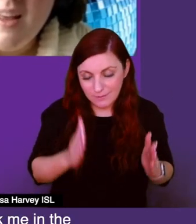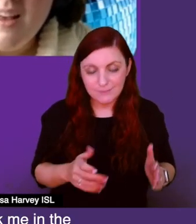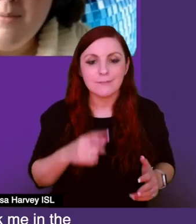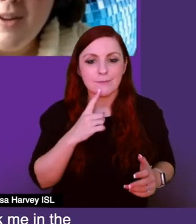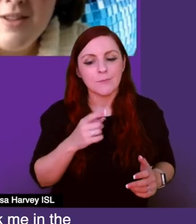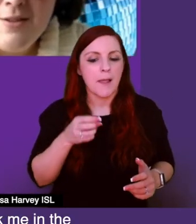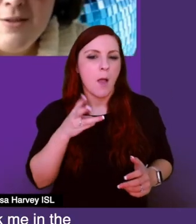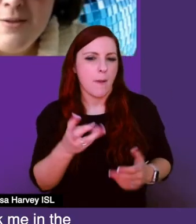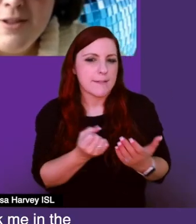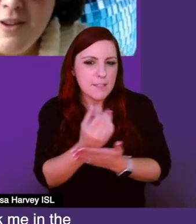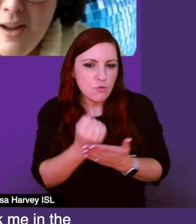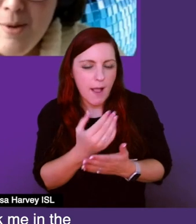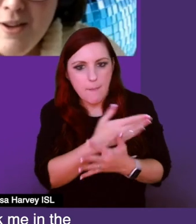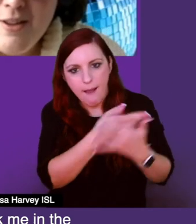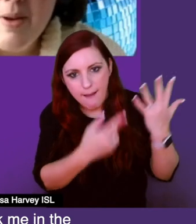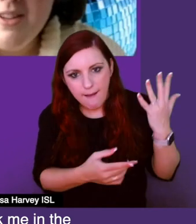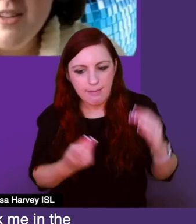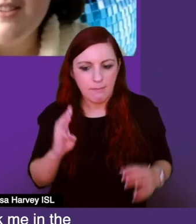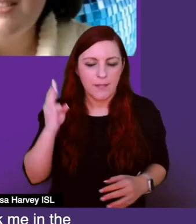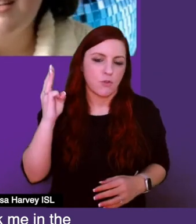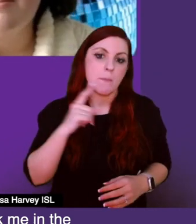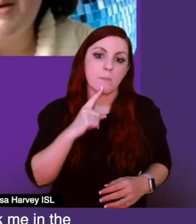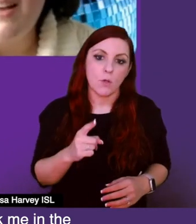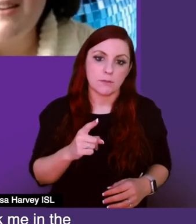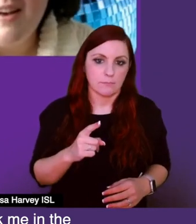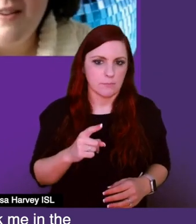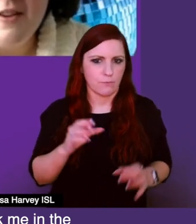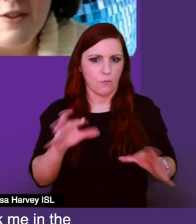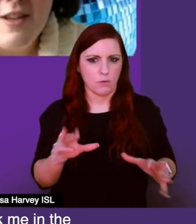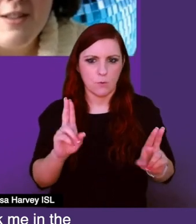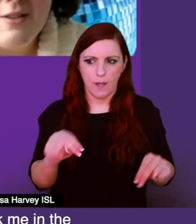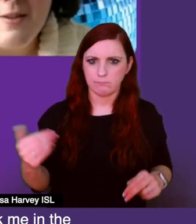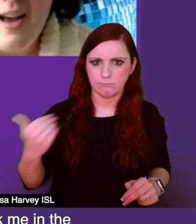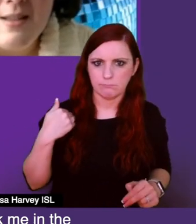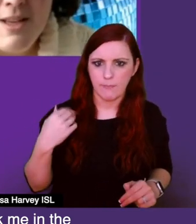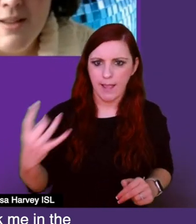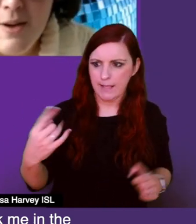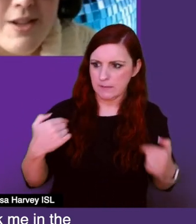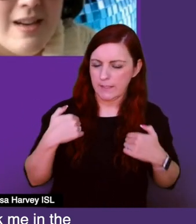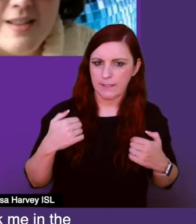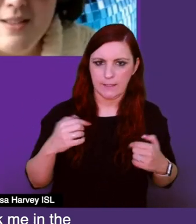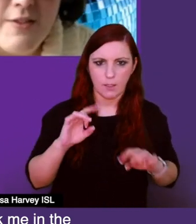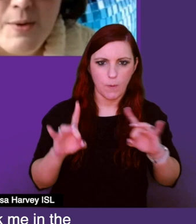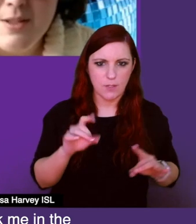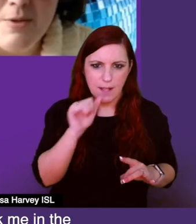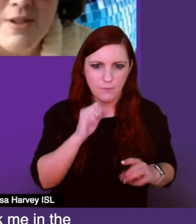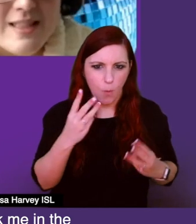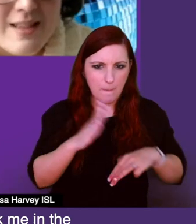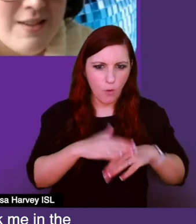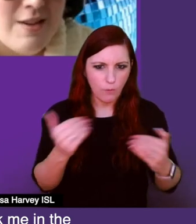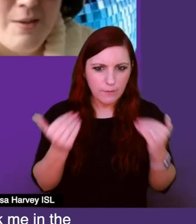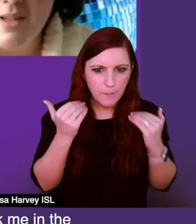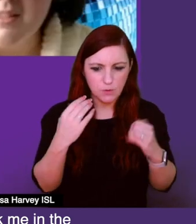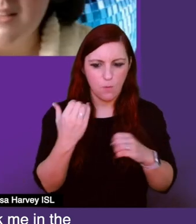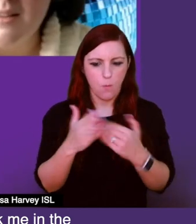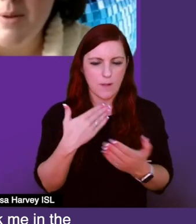And I am going to describe all the pictures, but feel free to ask me in the question and answer if you want some more